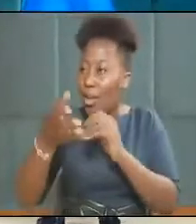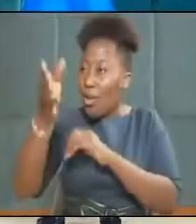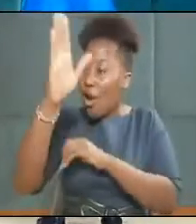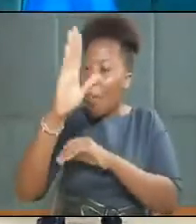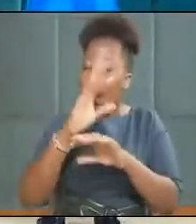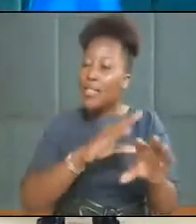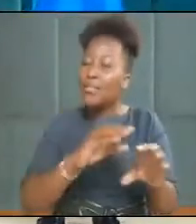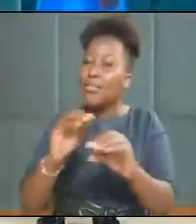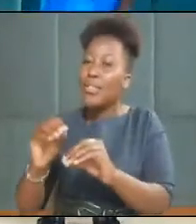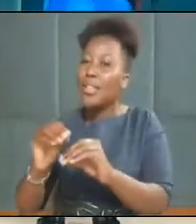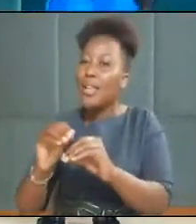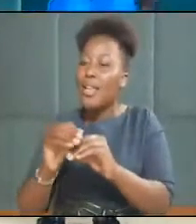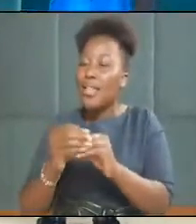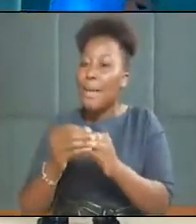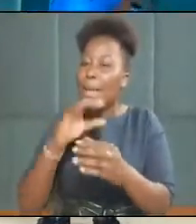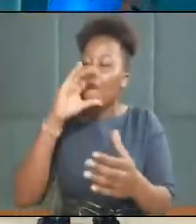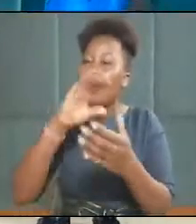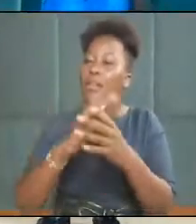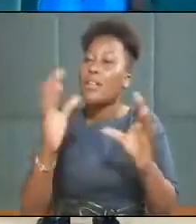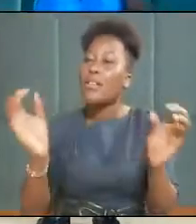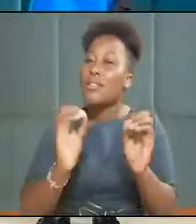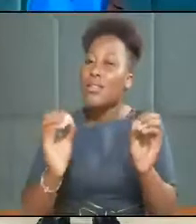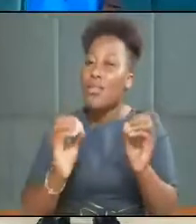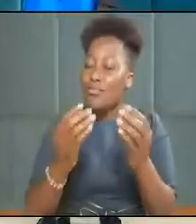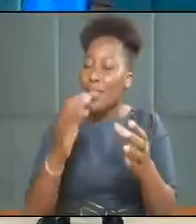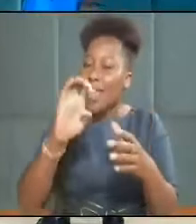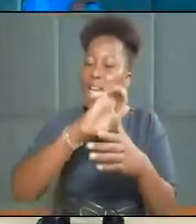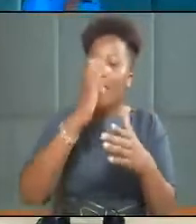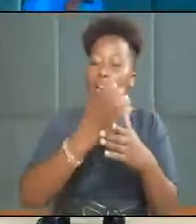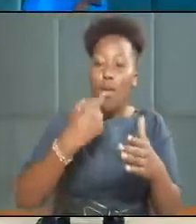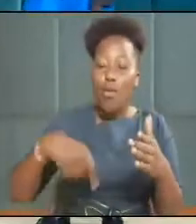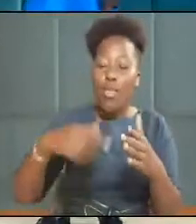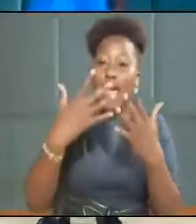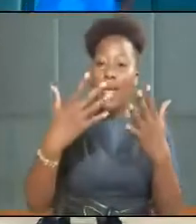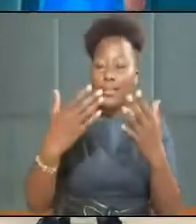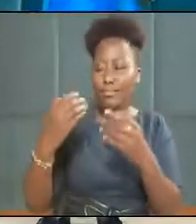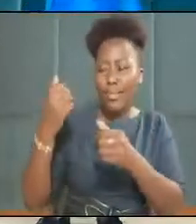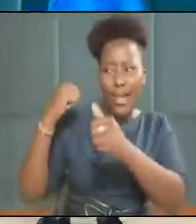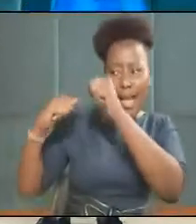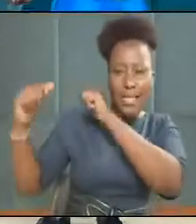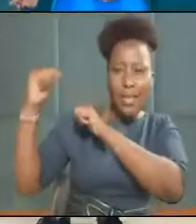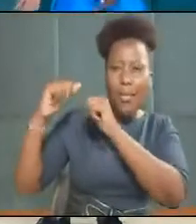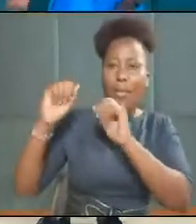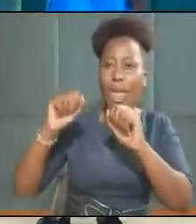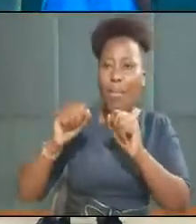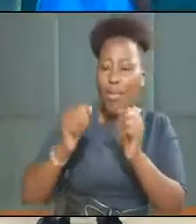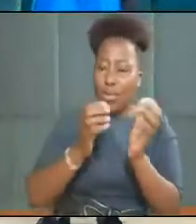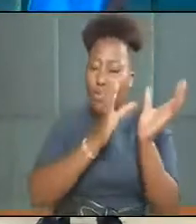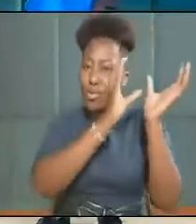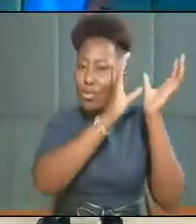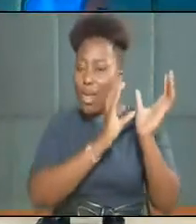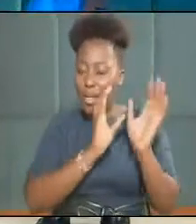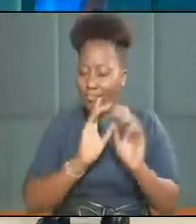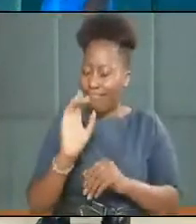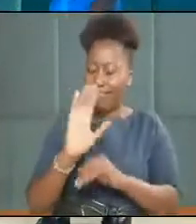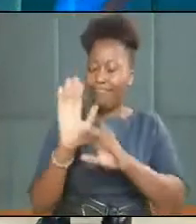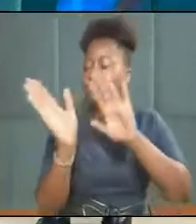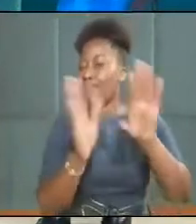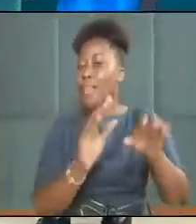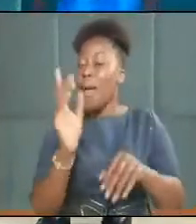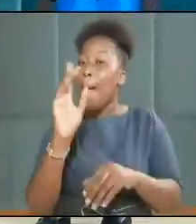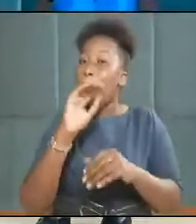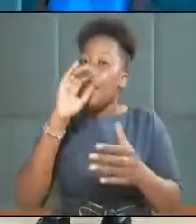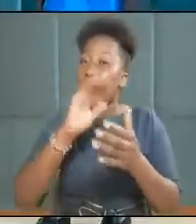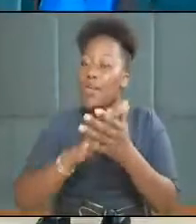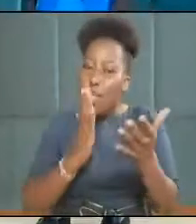on the necks of the Gentiles a yoke that neither we nor our ancestors could be able to bear? No. We believe